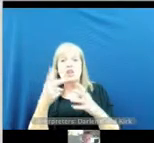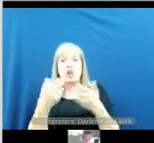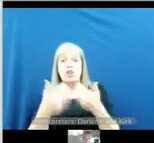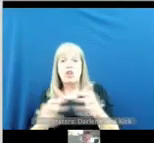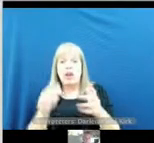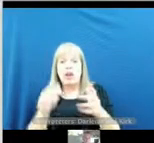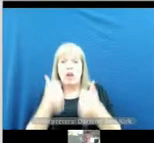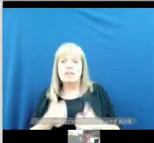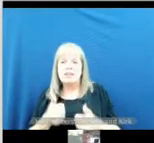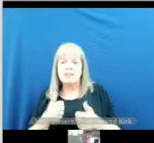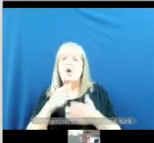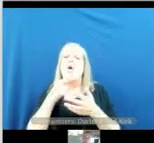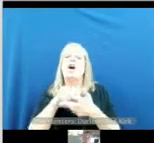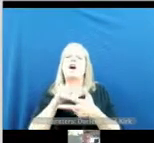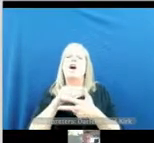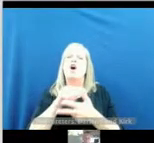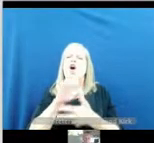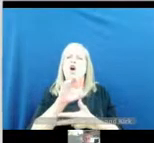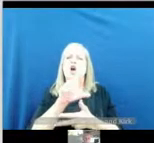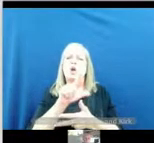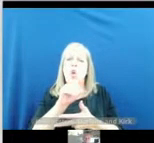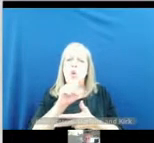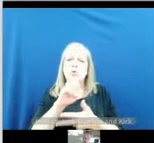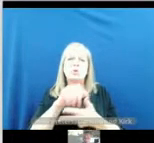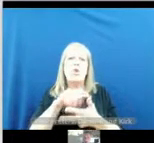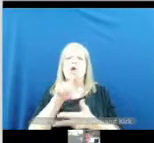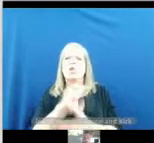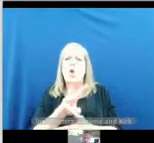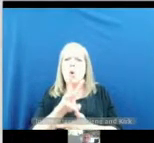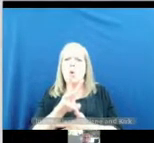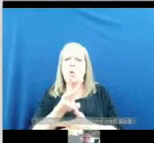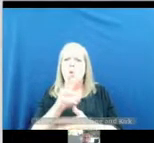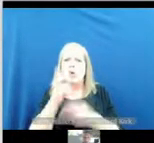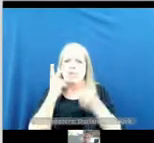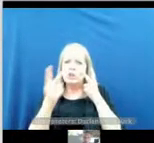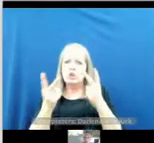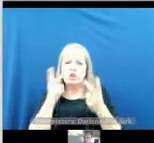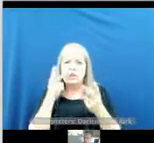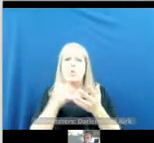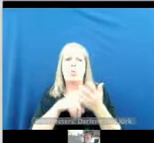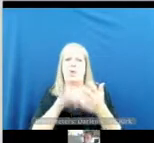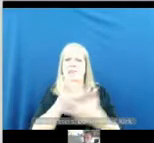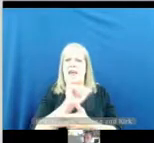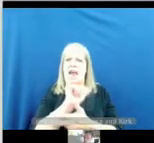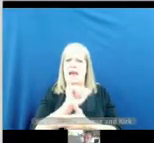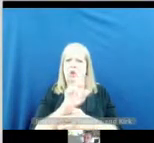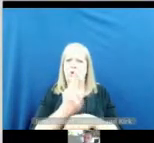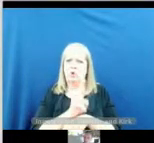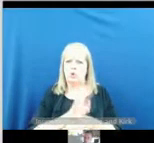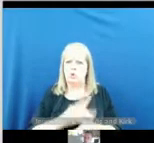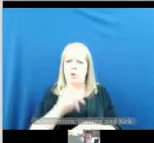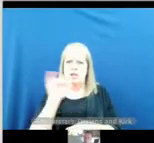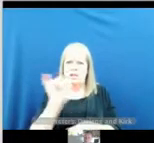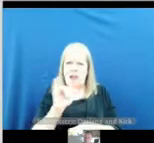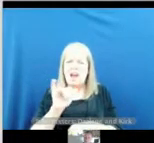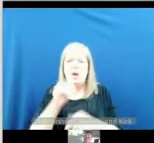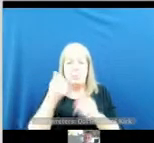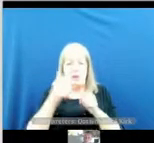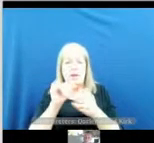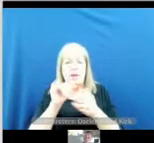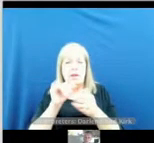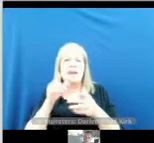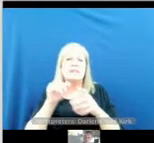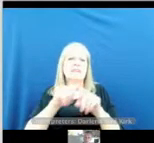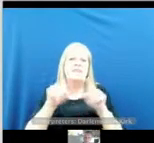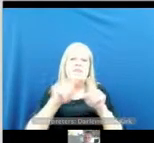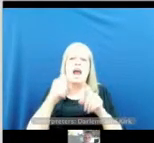What is the consumer from that experience? And talk about some of those types of eye diseases or vision conditions